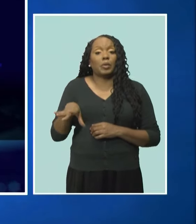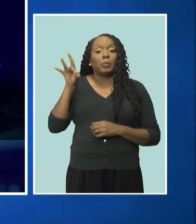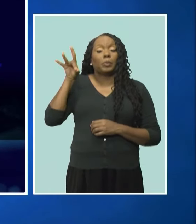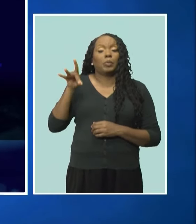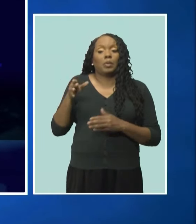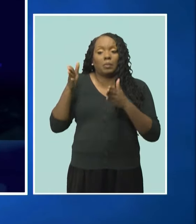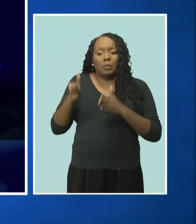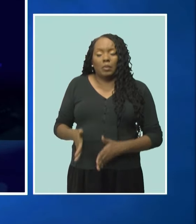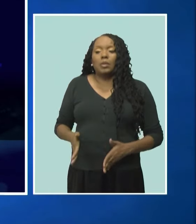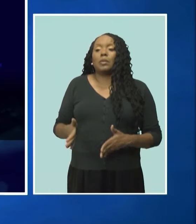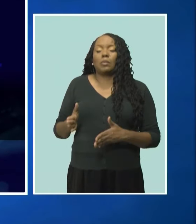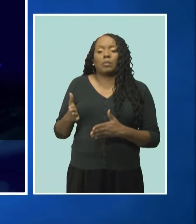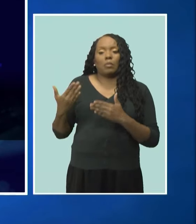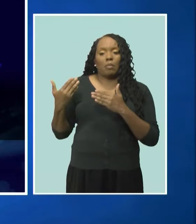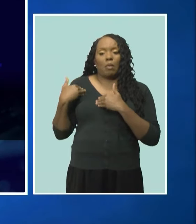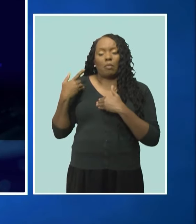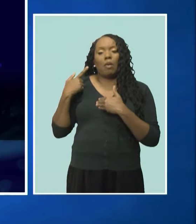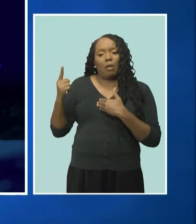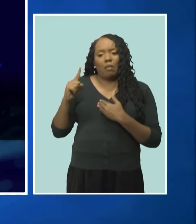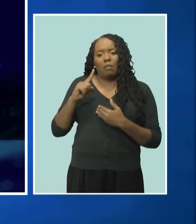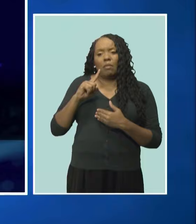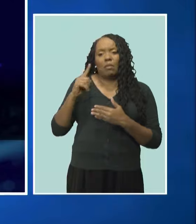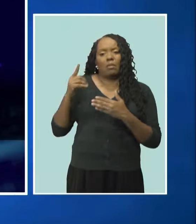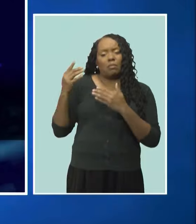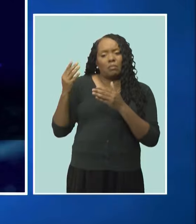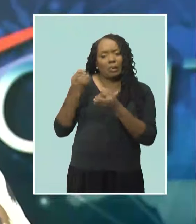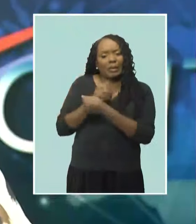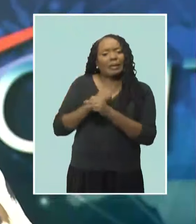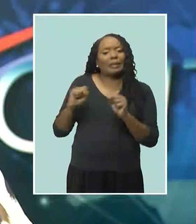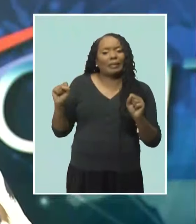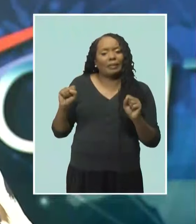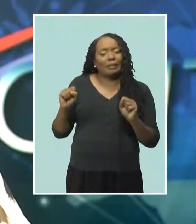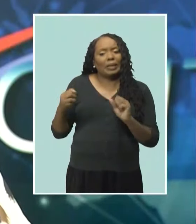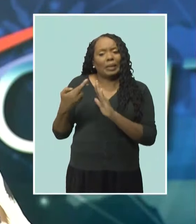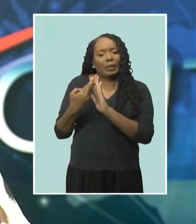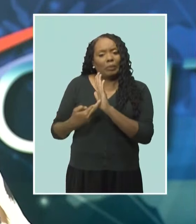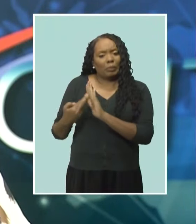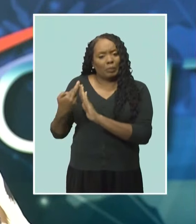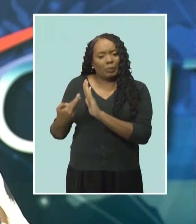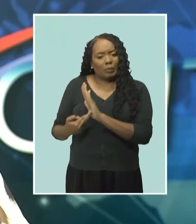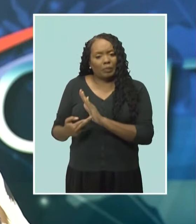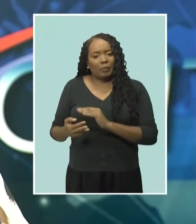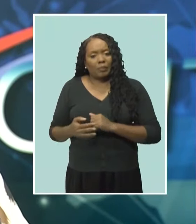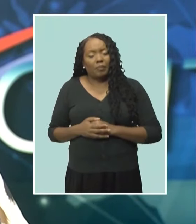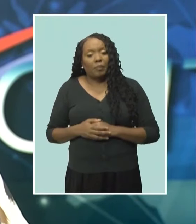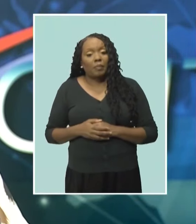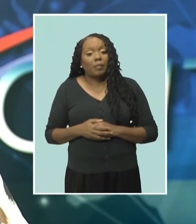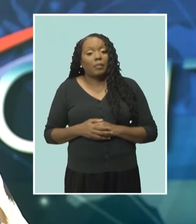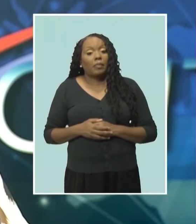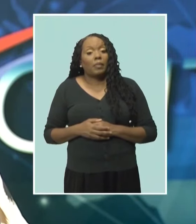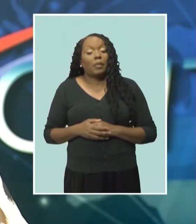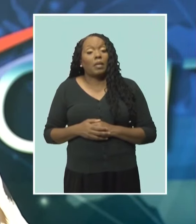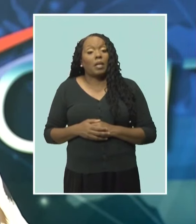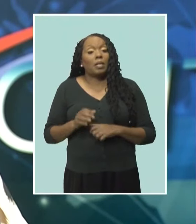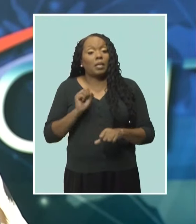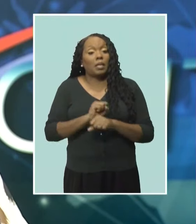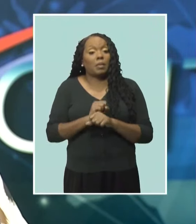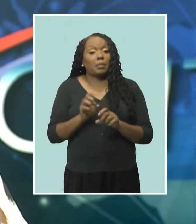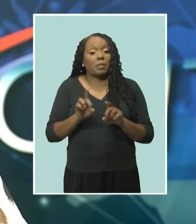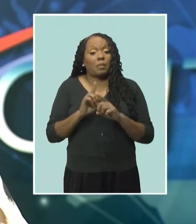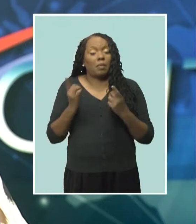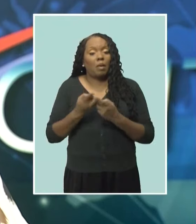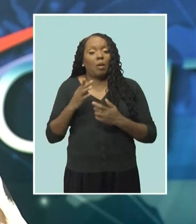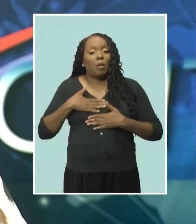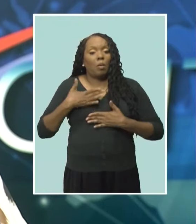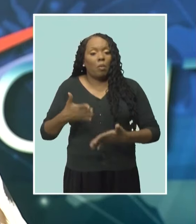and employees on things concerning safety. Ms. Hope Greenidge further stated the Labor Department is willing to